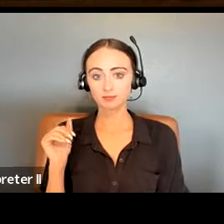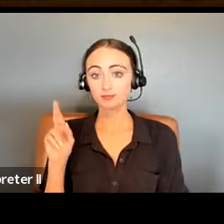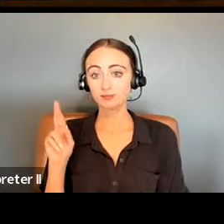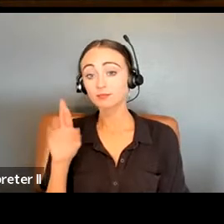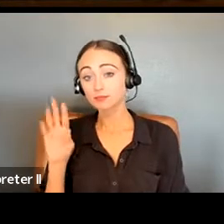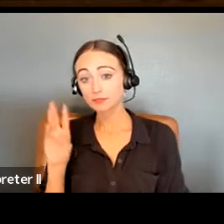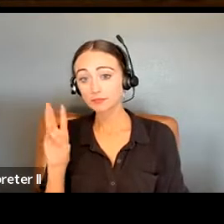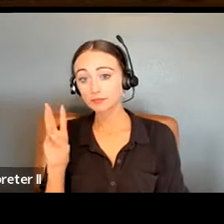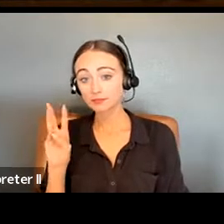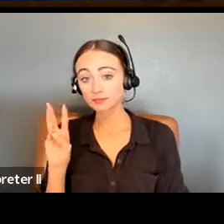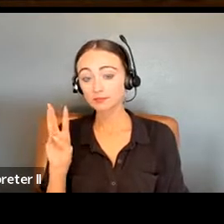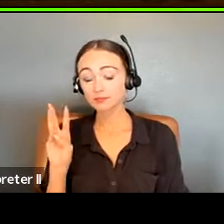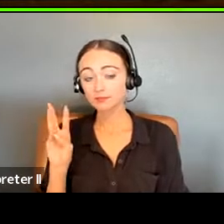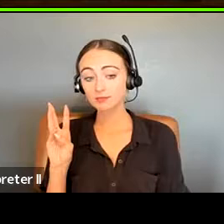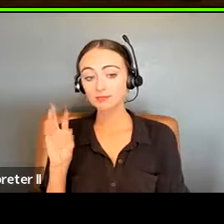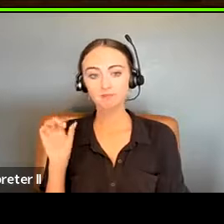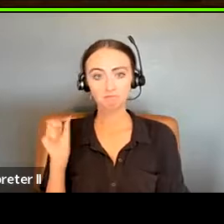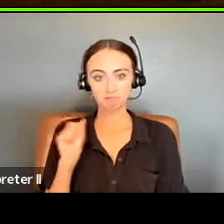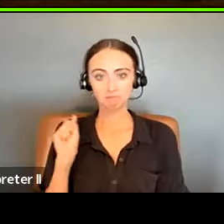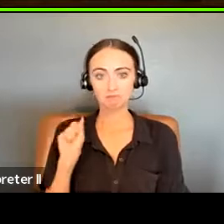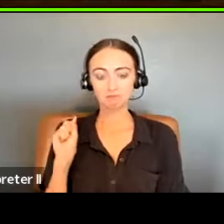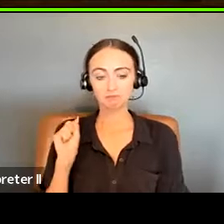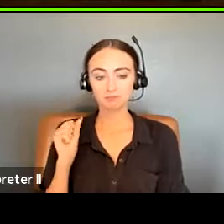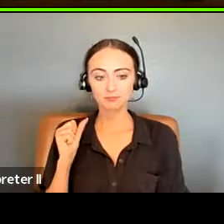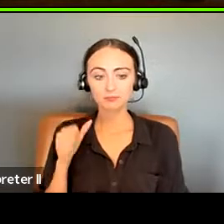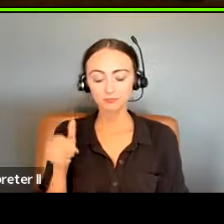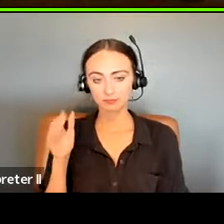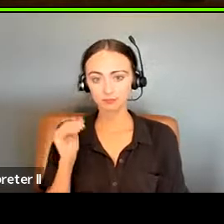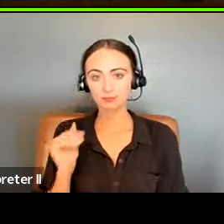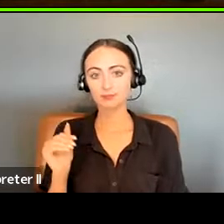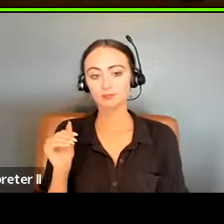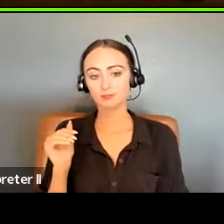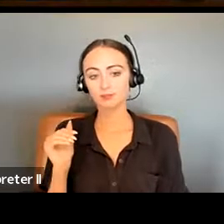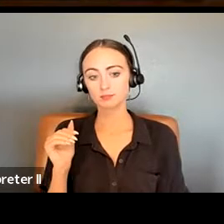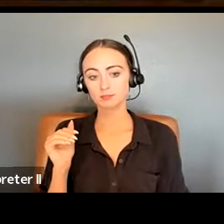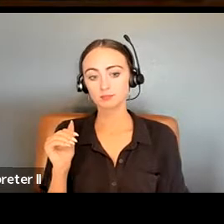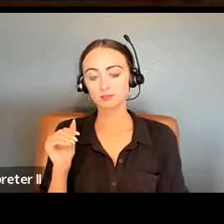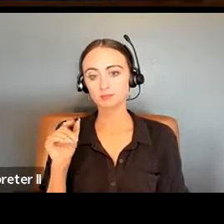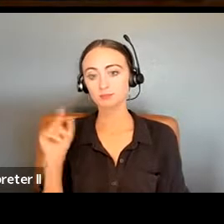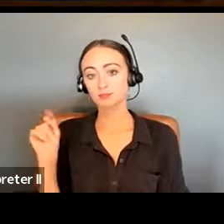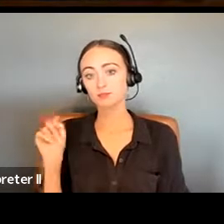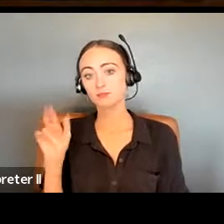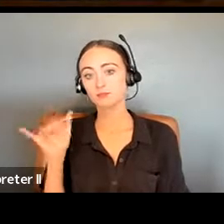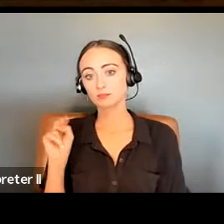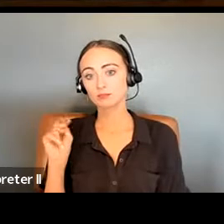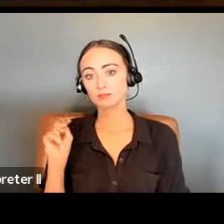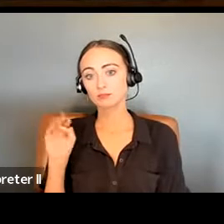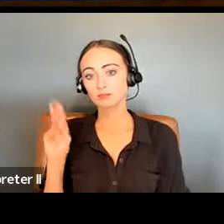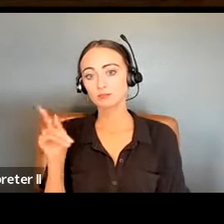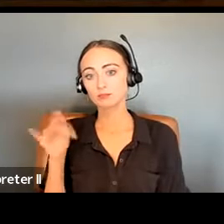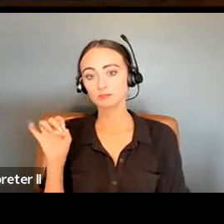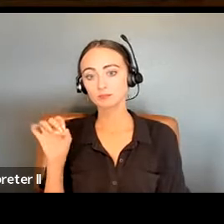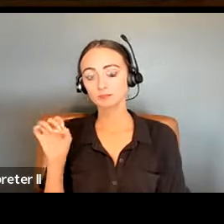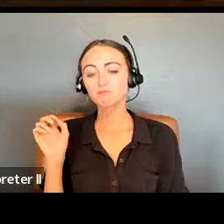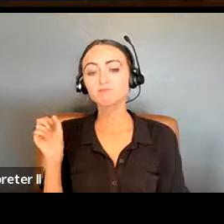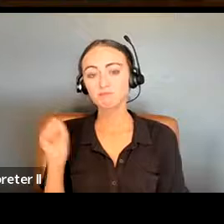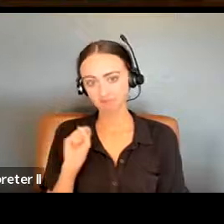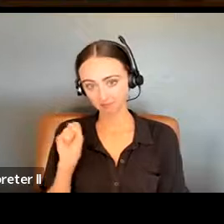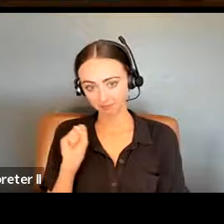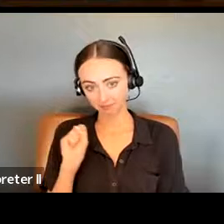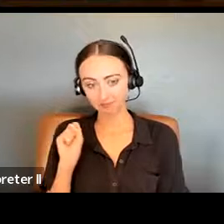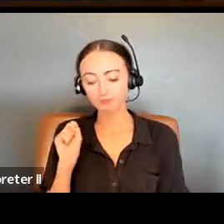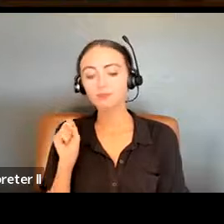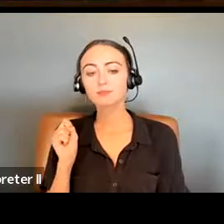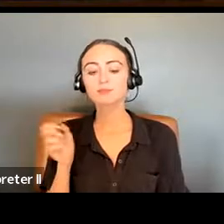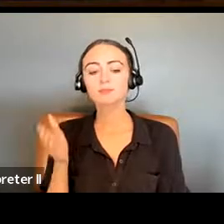White. Yes. Councilmember Robert White votes yes, and Councilmember Tran White. Yes. Councilmember